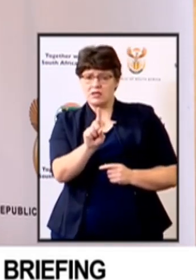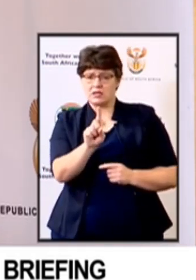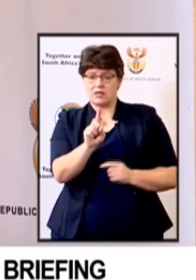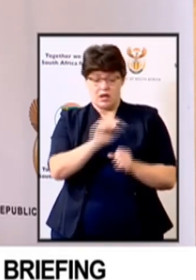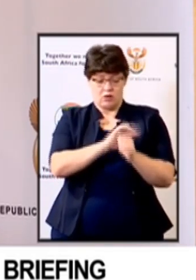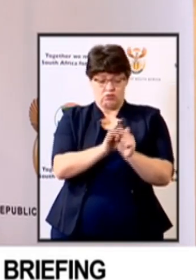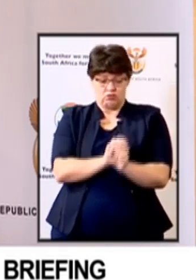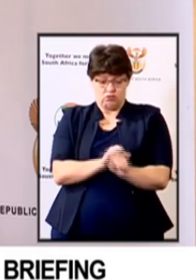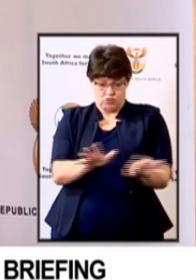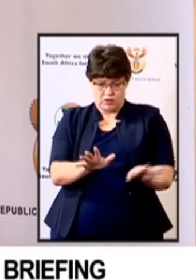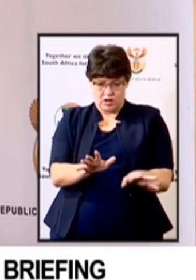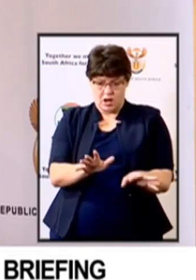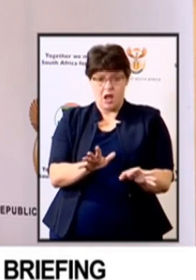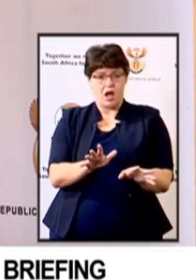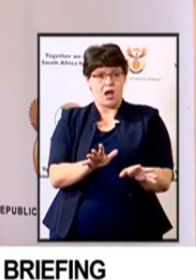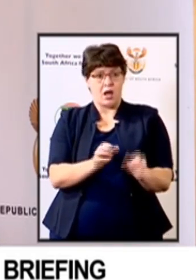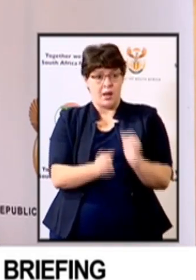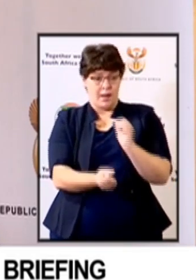this crisis?